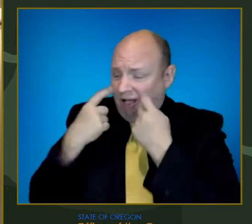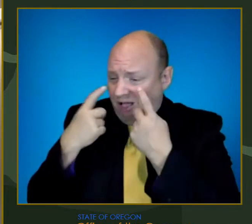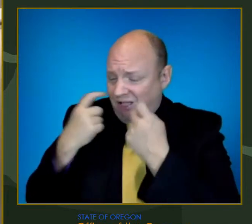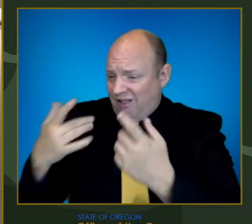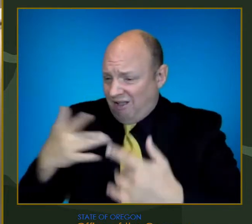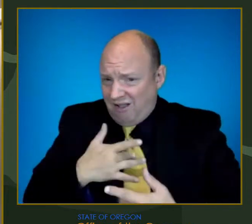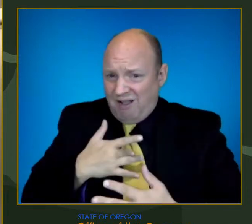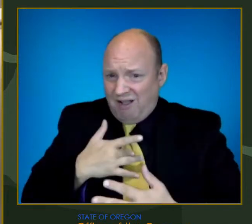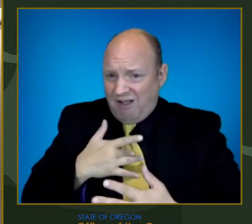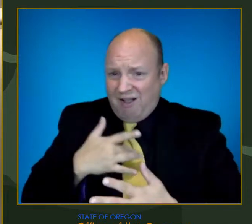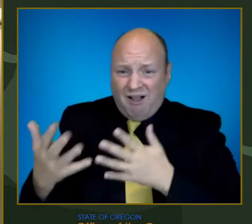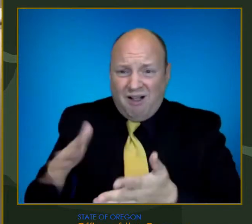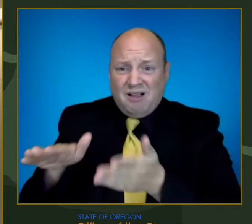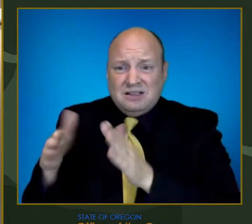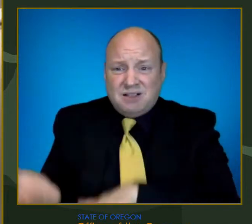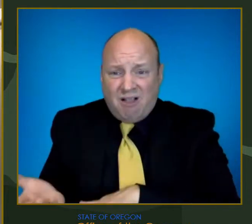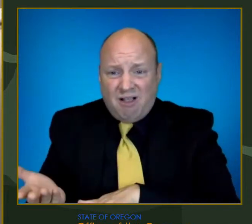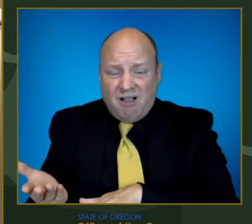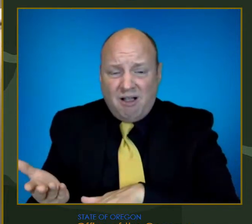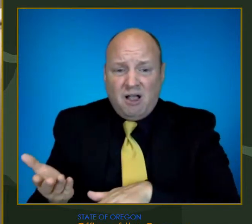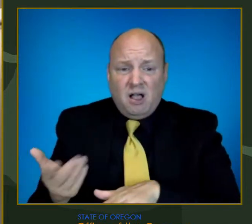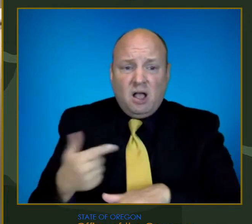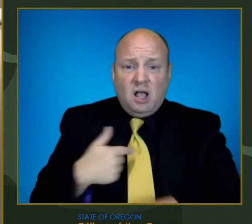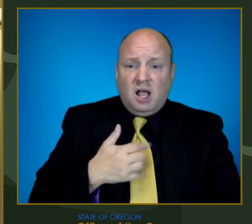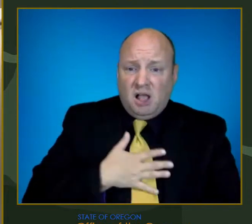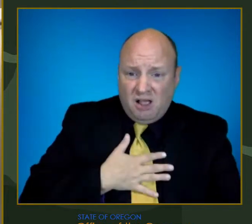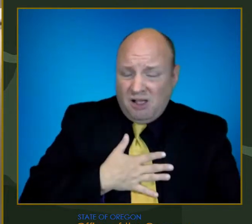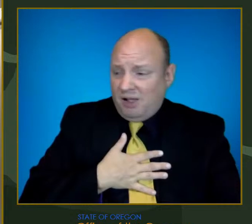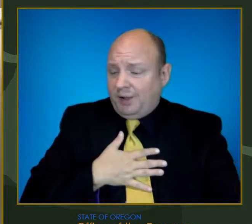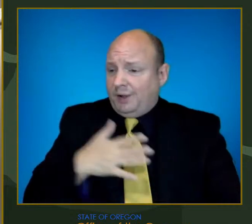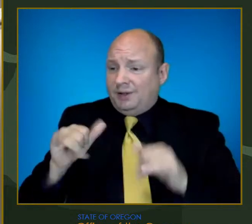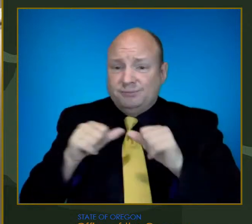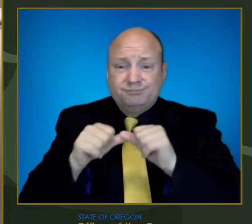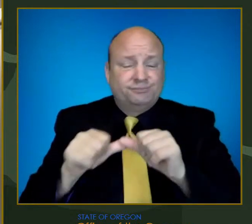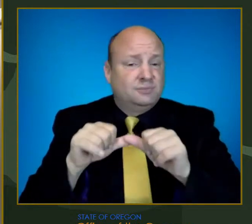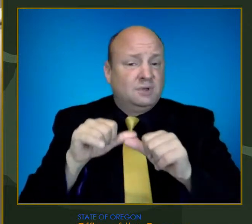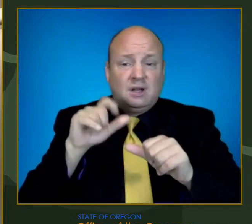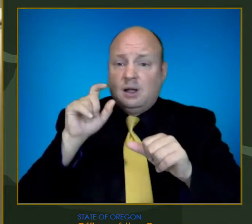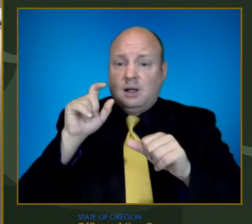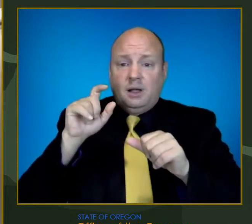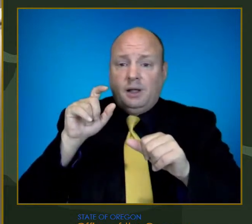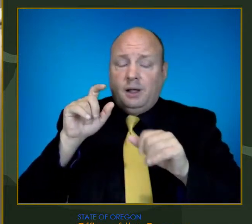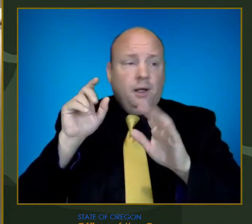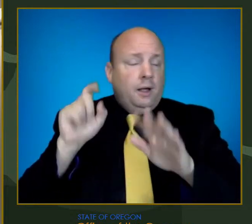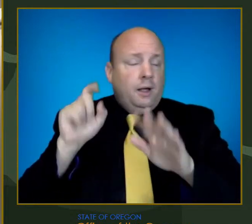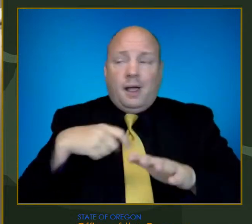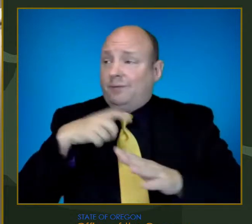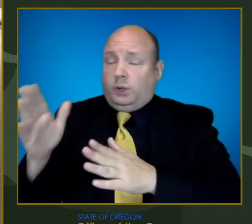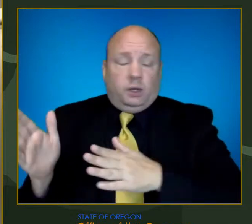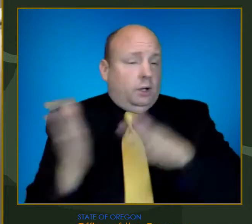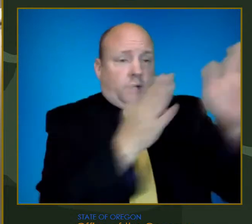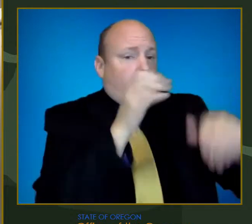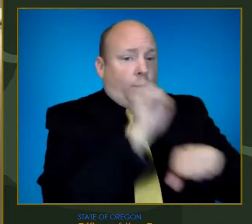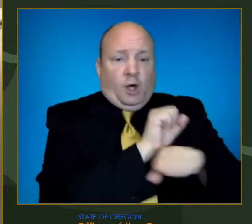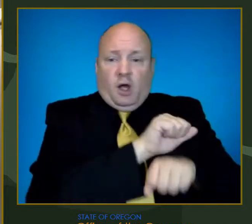to work to take care of the next patient that needed their services. And that's what they did, and that's what they do.